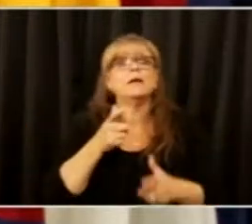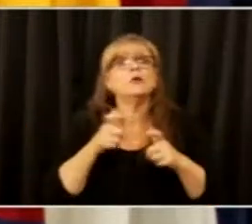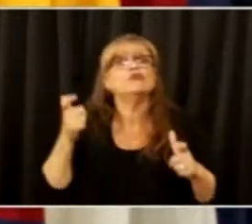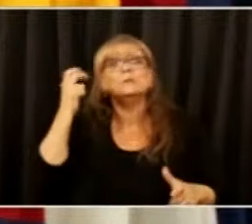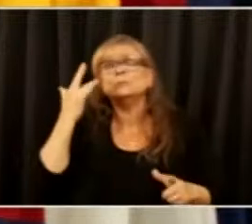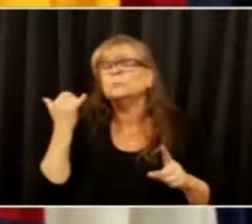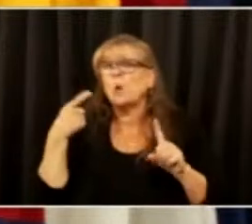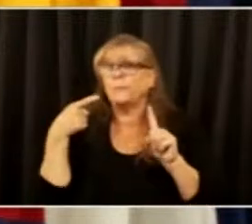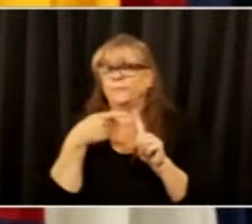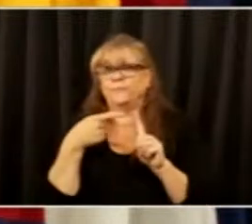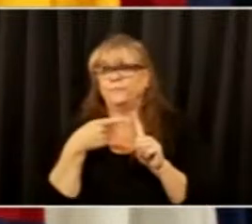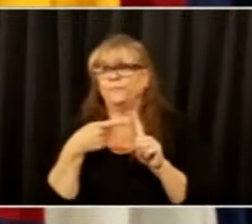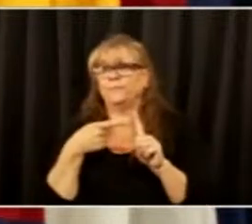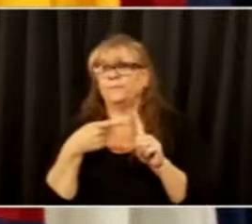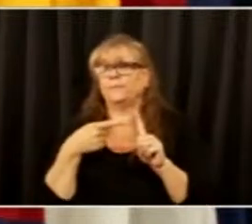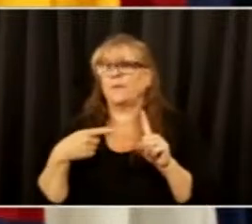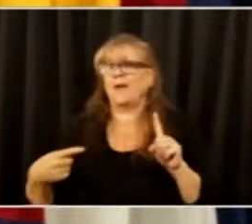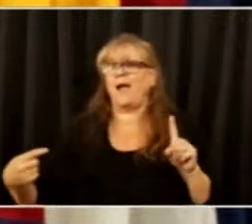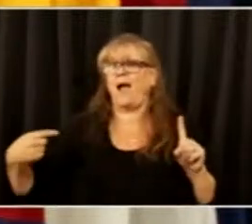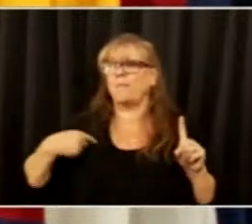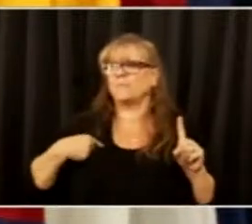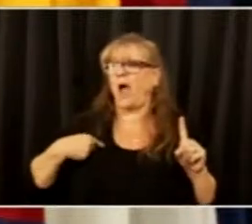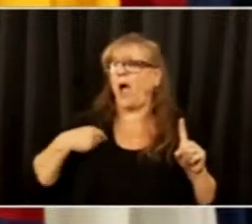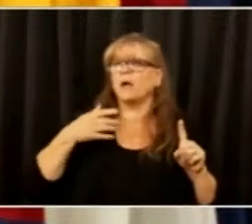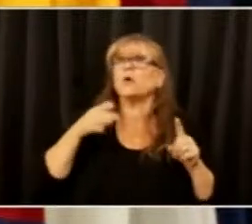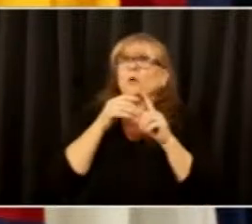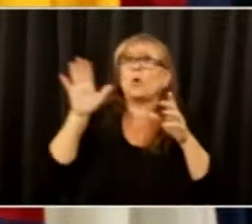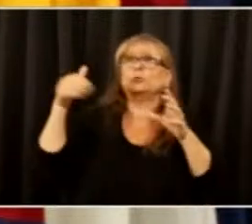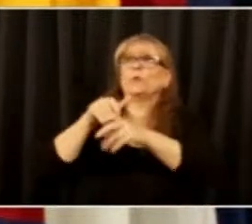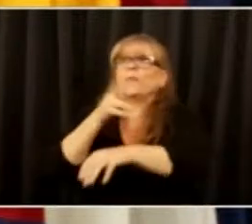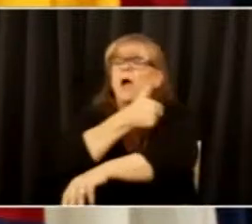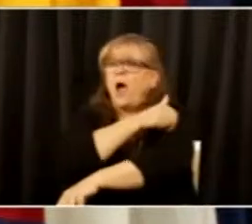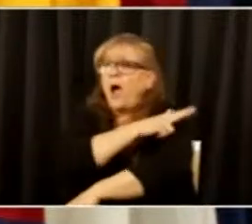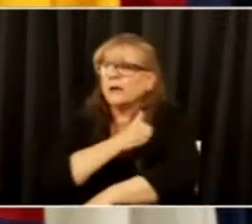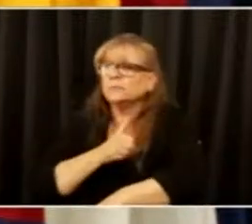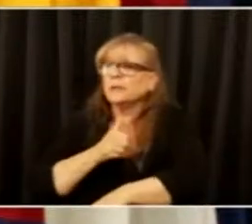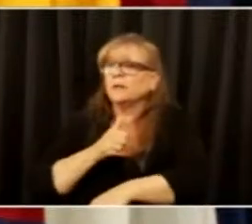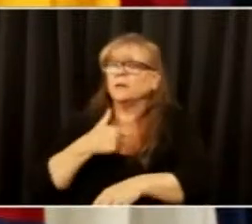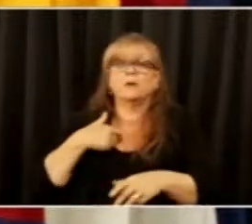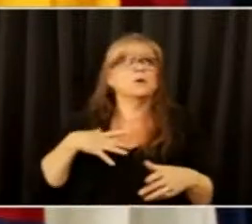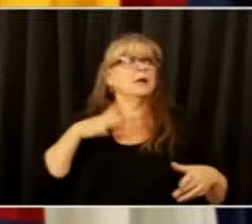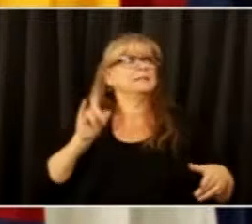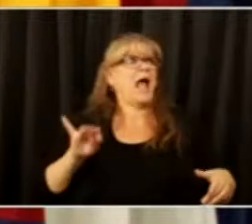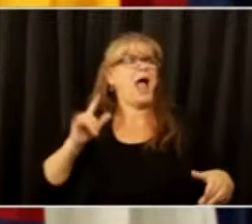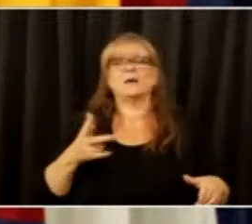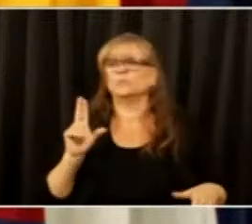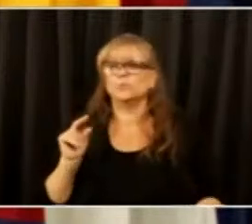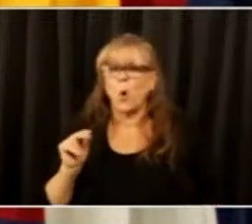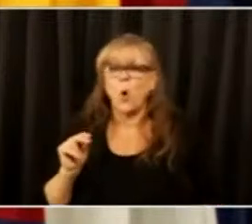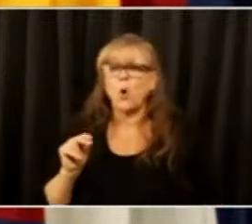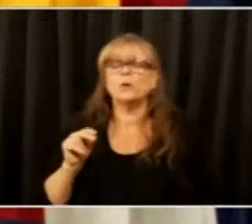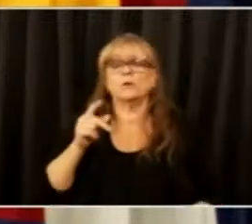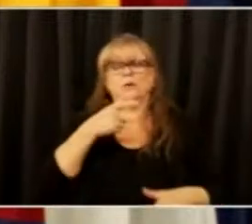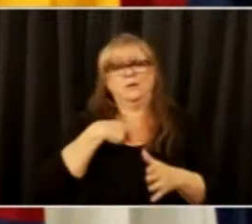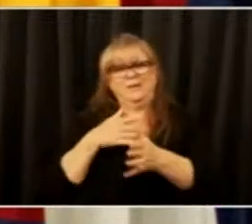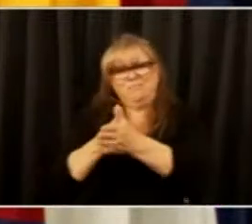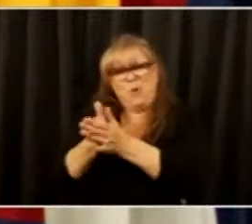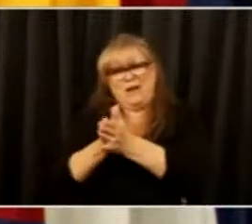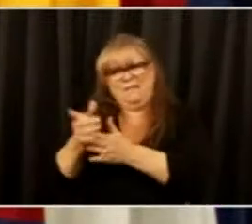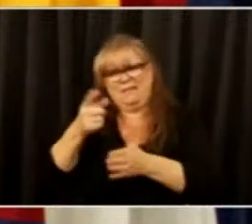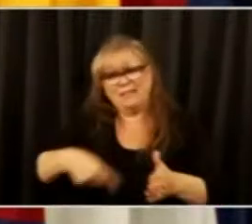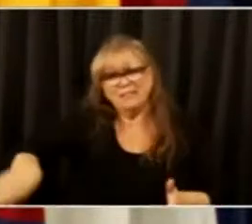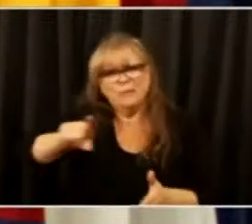hospitalization and death, and that should be enough for anybody to take the 15 minutes you need to get vaccinated and protect yourself.